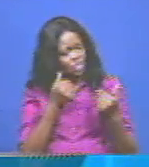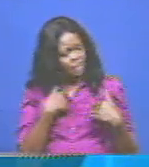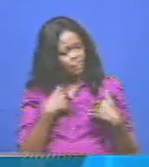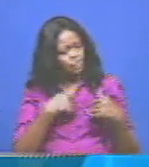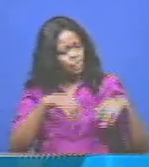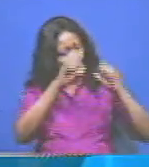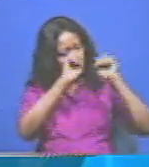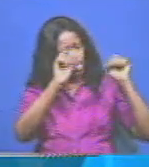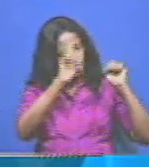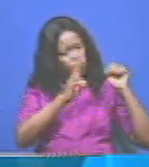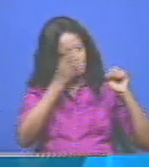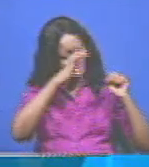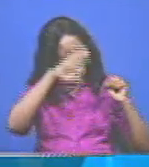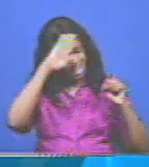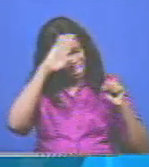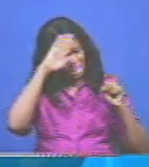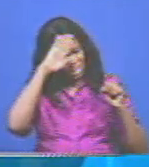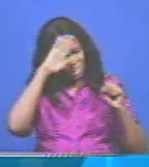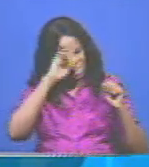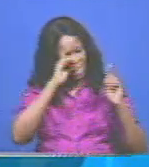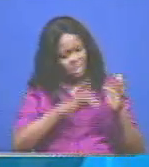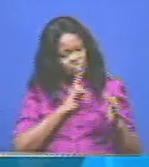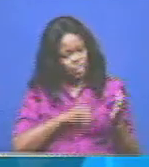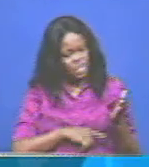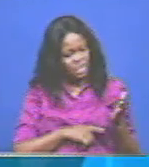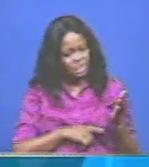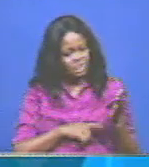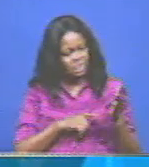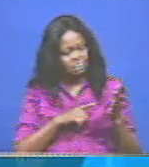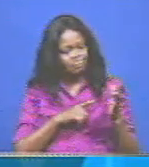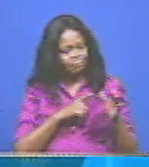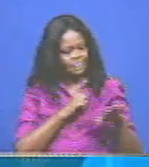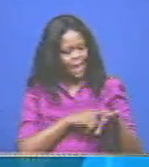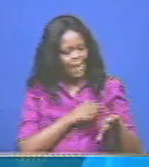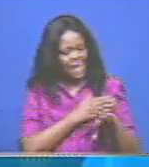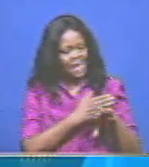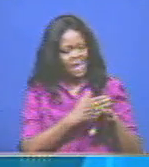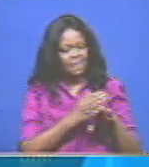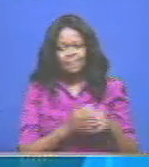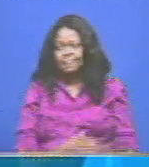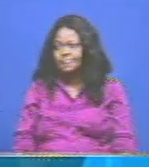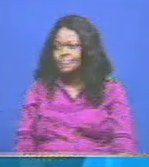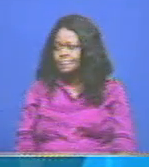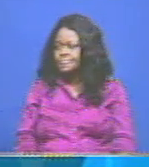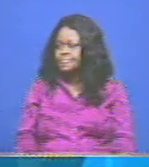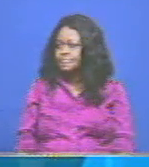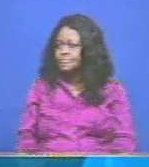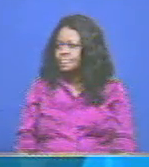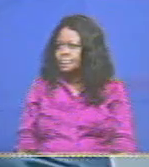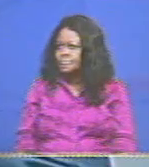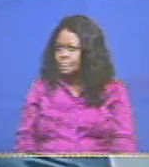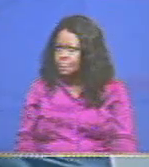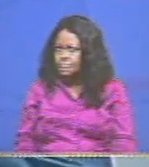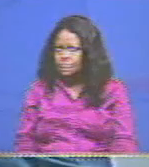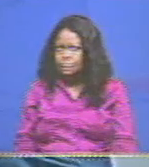Kenyatta's frustration? And my director tells me we need to pick up the pace, Mr. Gakuya. Oh, one is that, in fact, the route to go about this